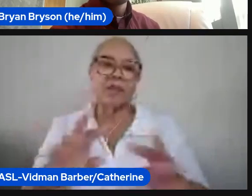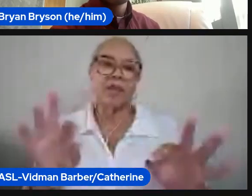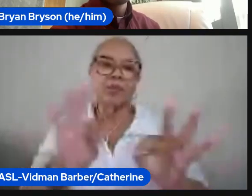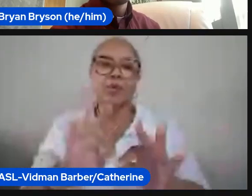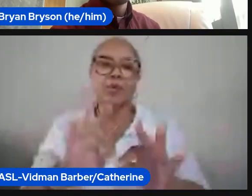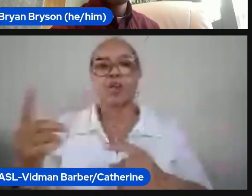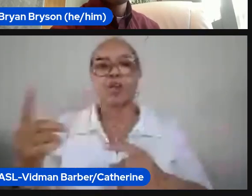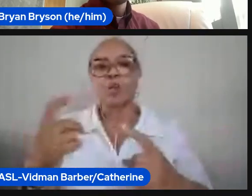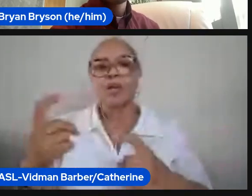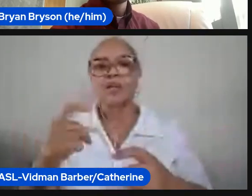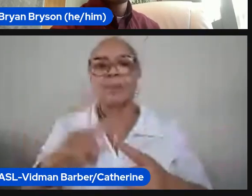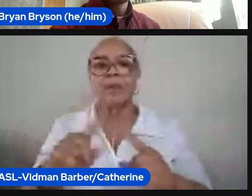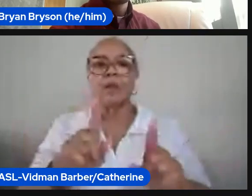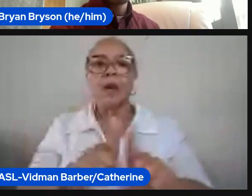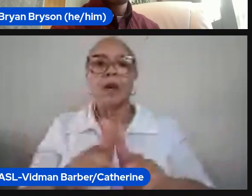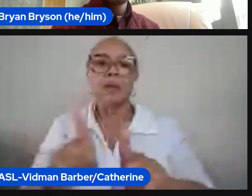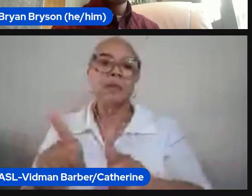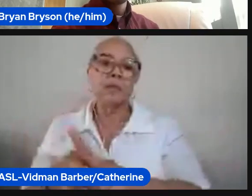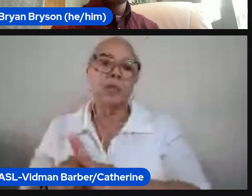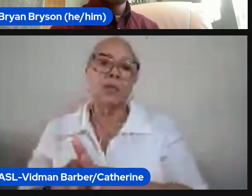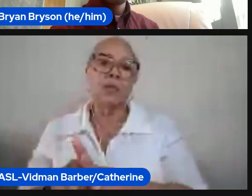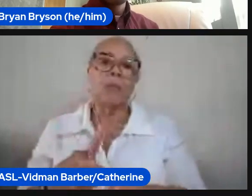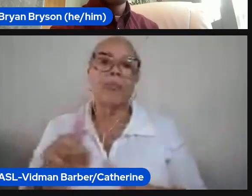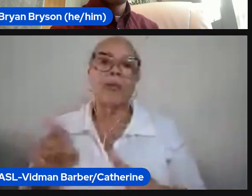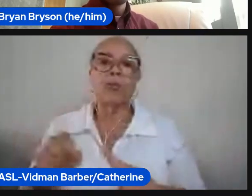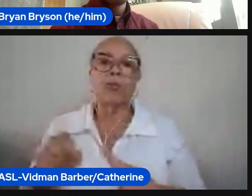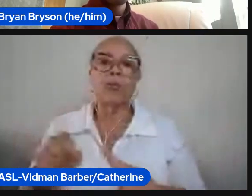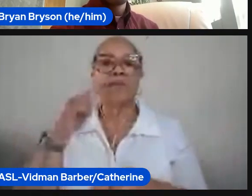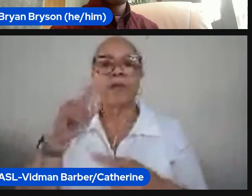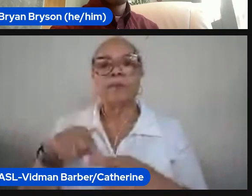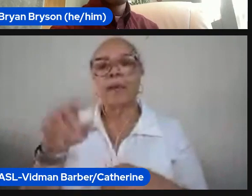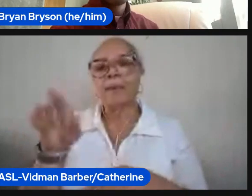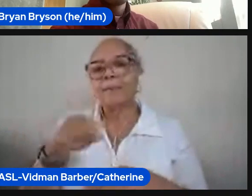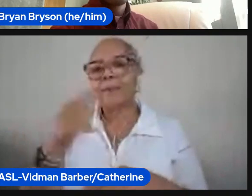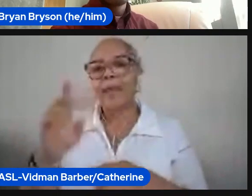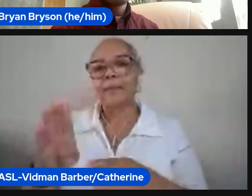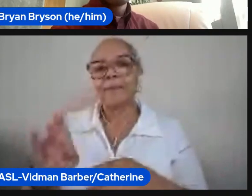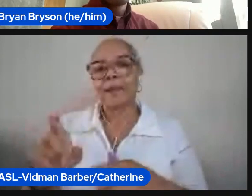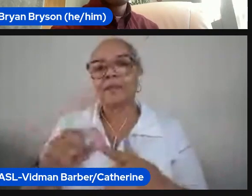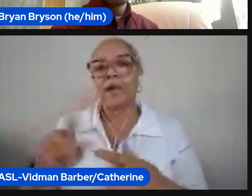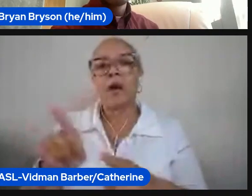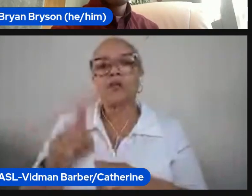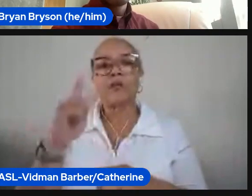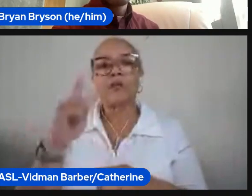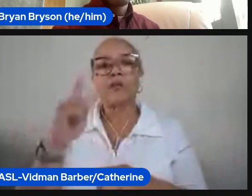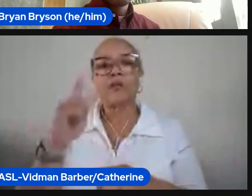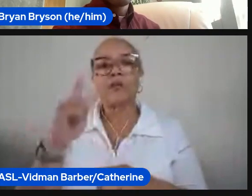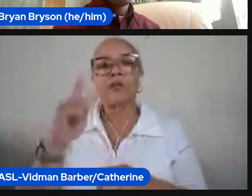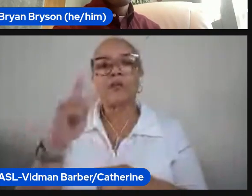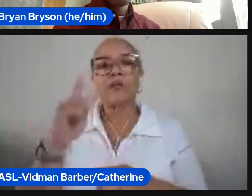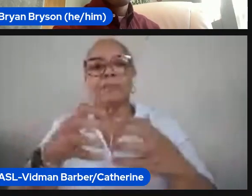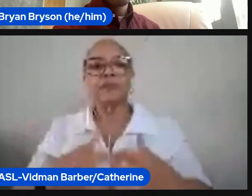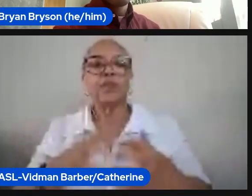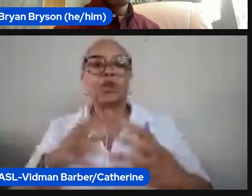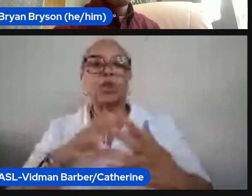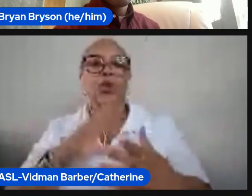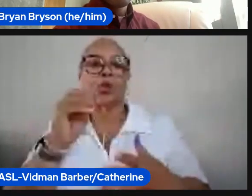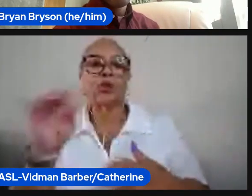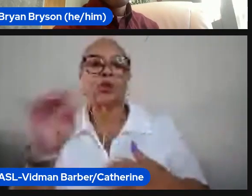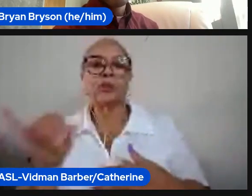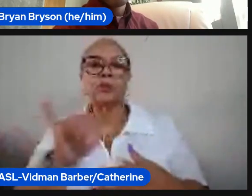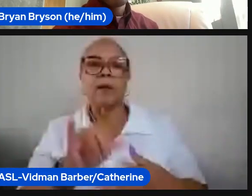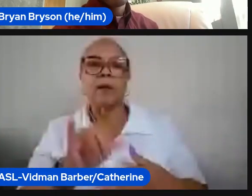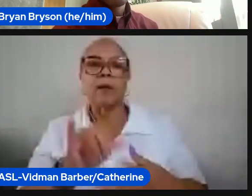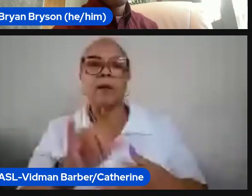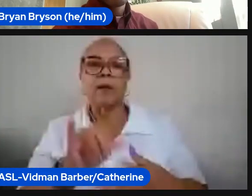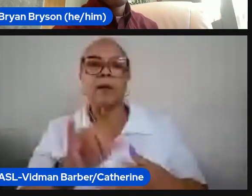question. But also, when we think of black boxes, very often I also think in the fields of machine learning as well, that we